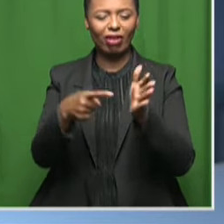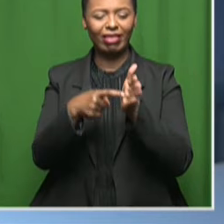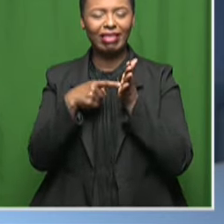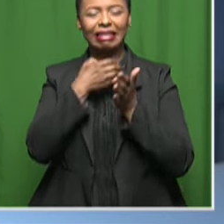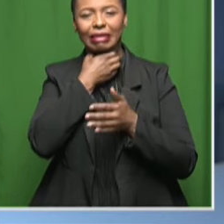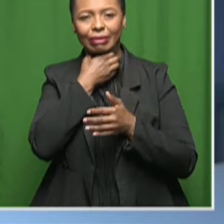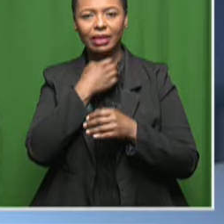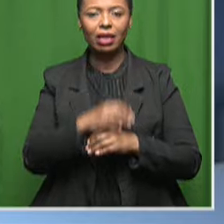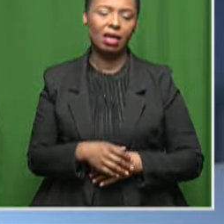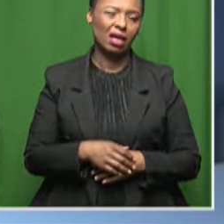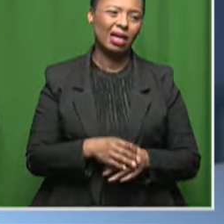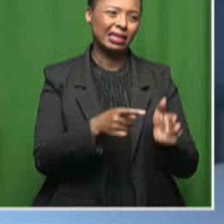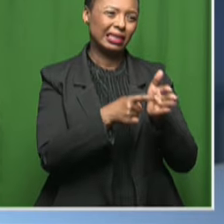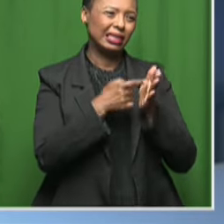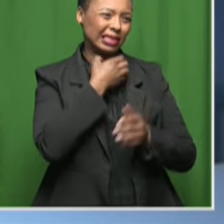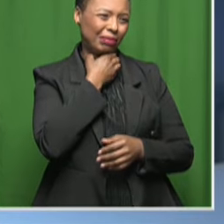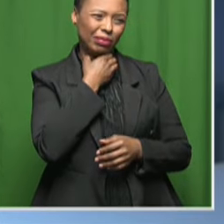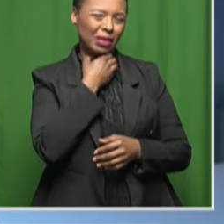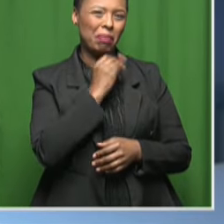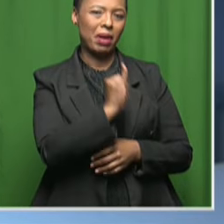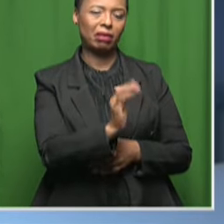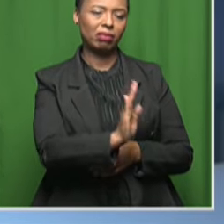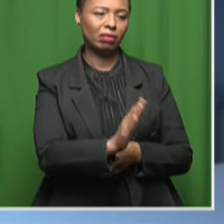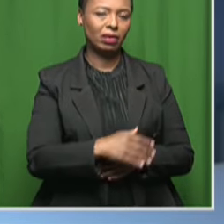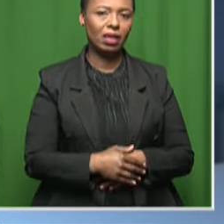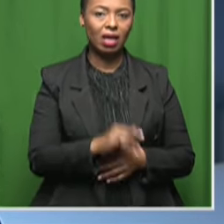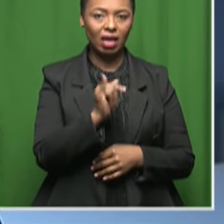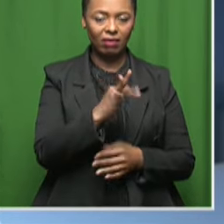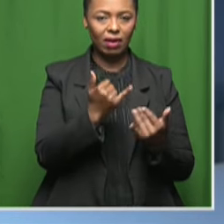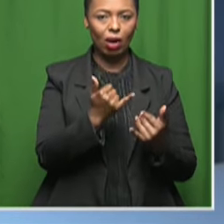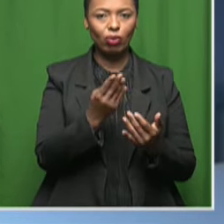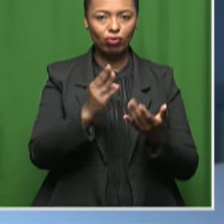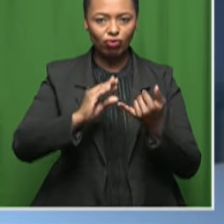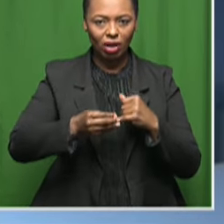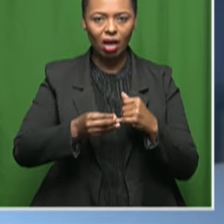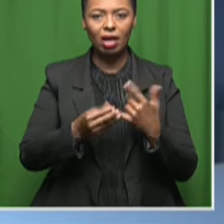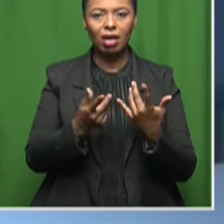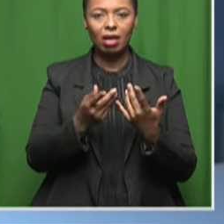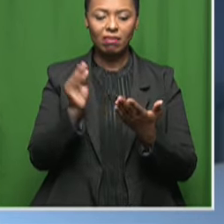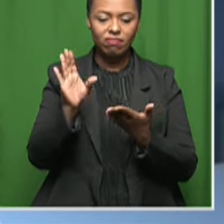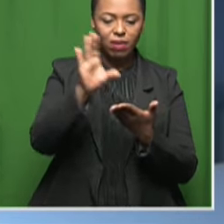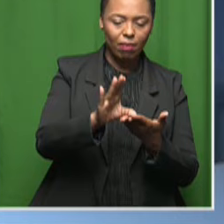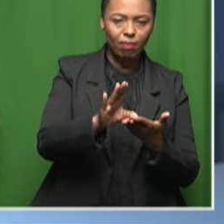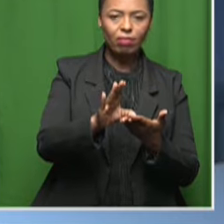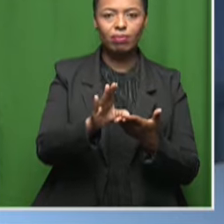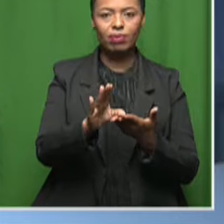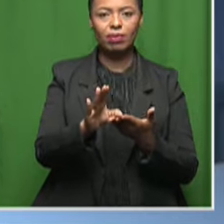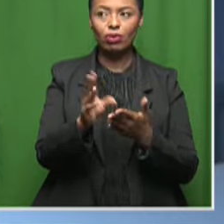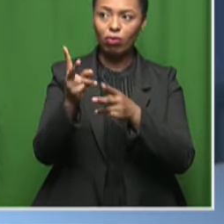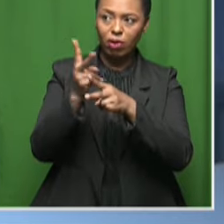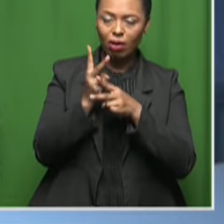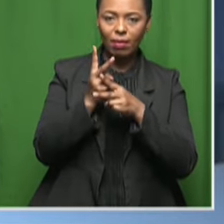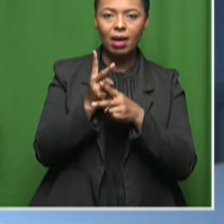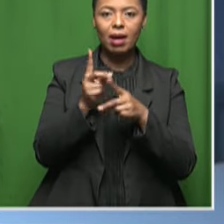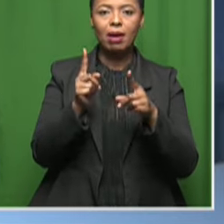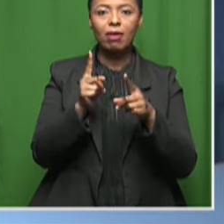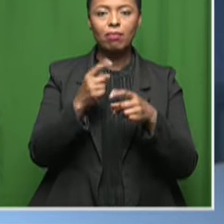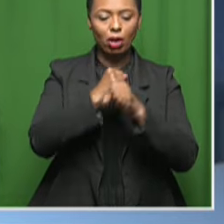is not bad. If you are raising debt to invest in infrastructure, to invest in industrialization, that